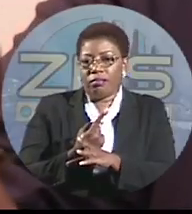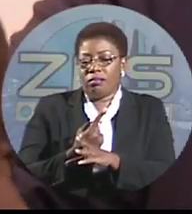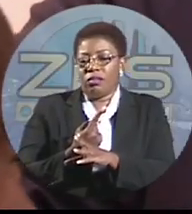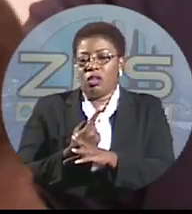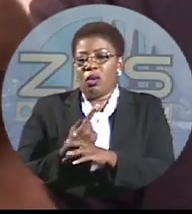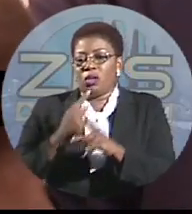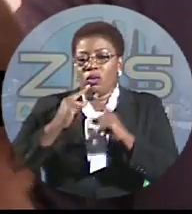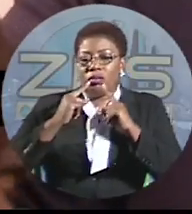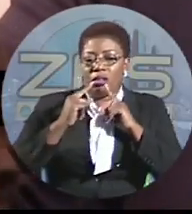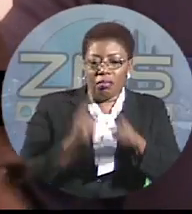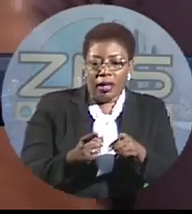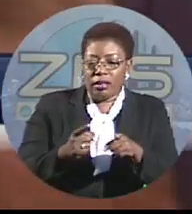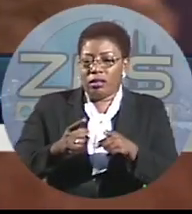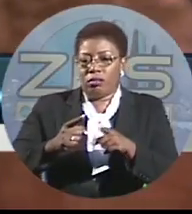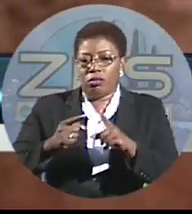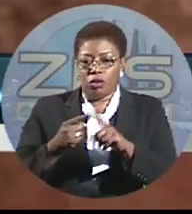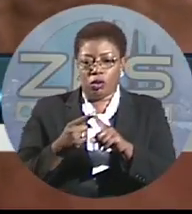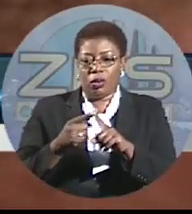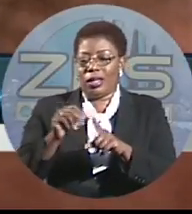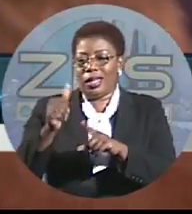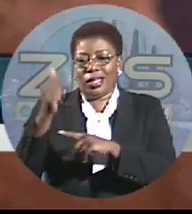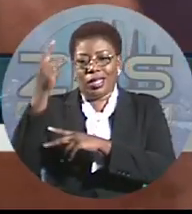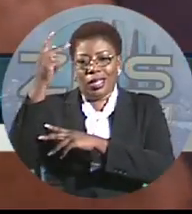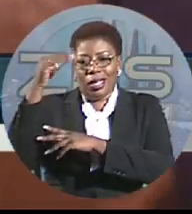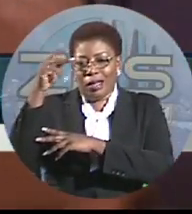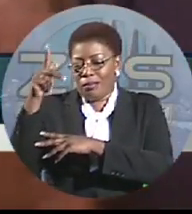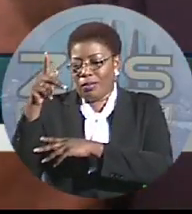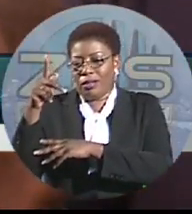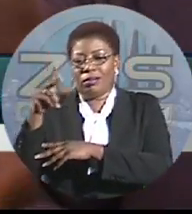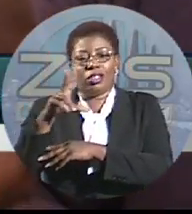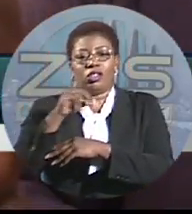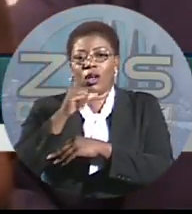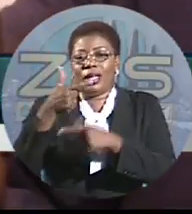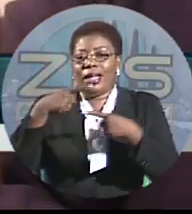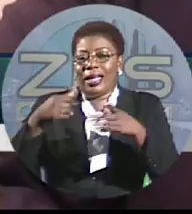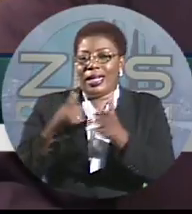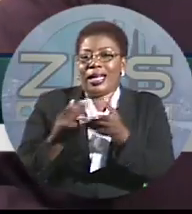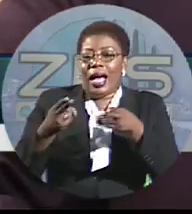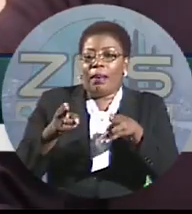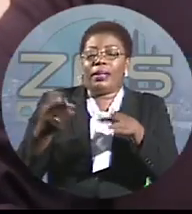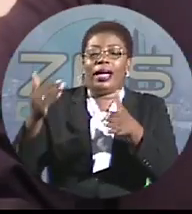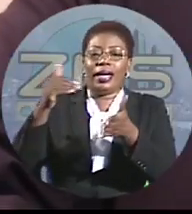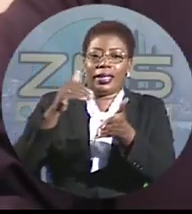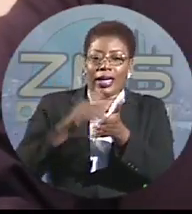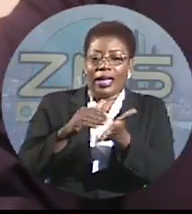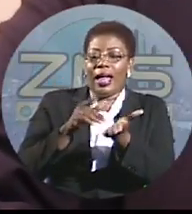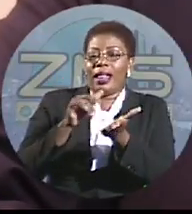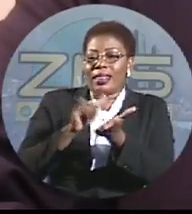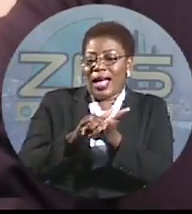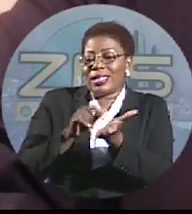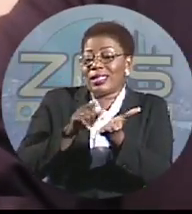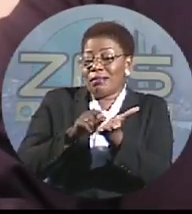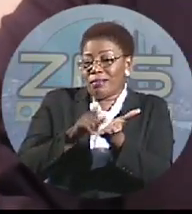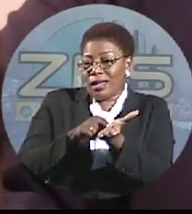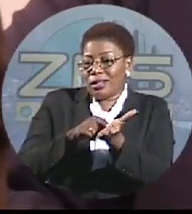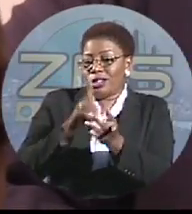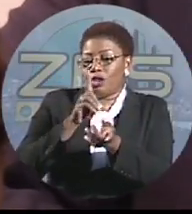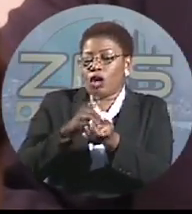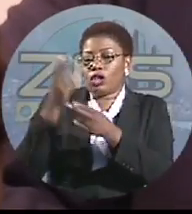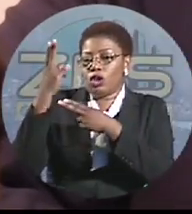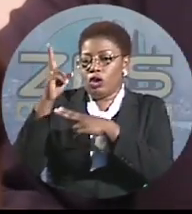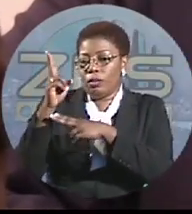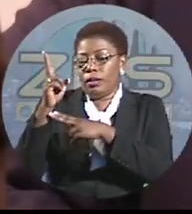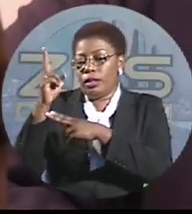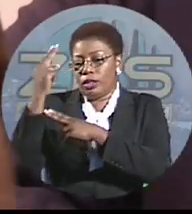dictated to by any politician, and don't ever let it happen again. That's the message Prime Minister Dr. the Honorable